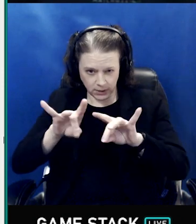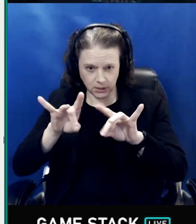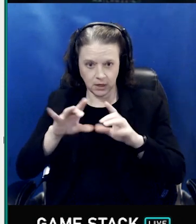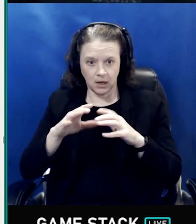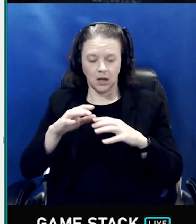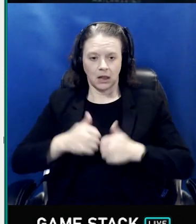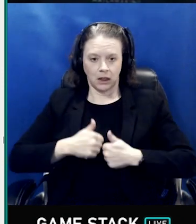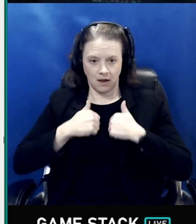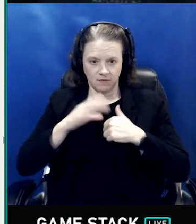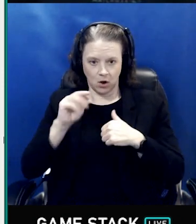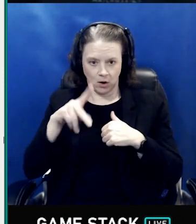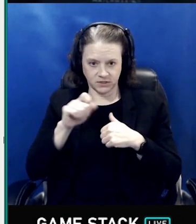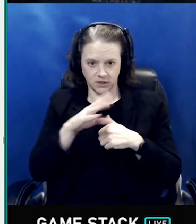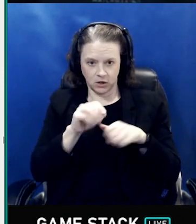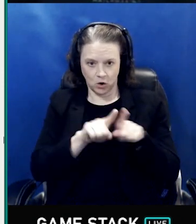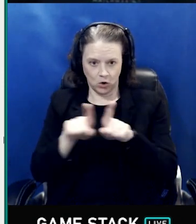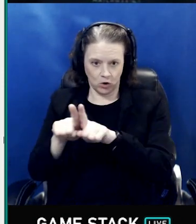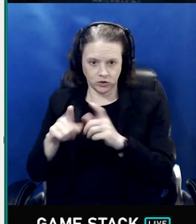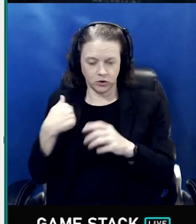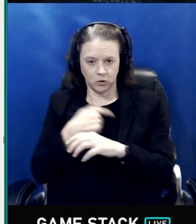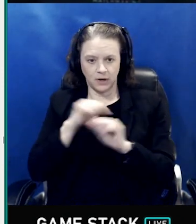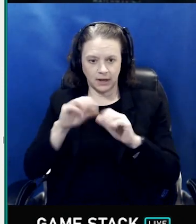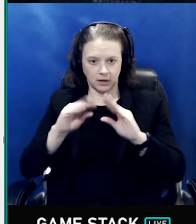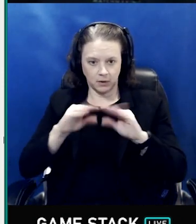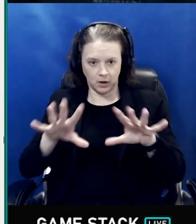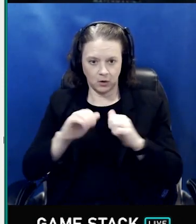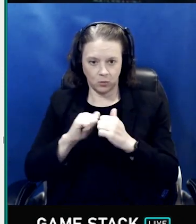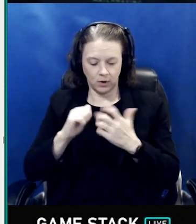automate retraining and deployment of machine learning model.